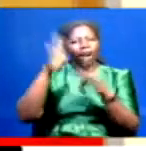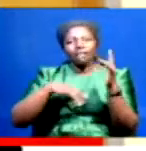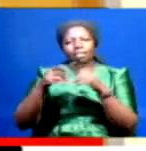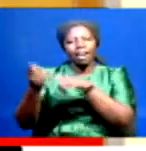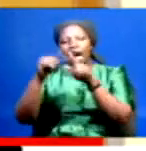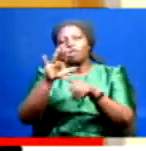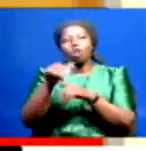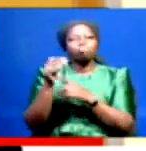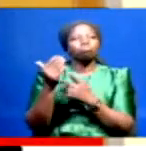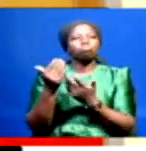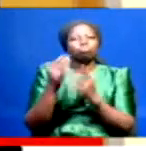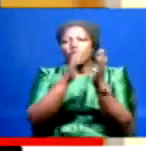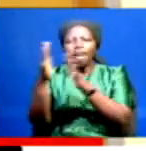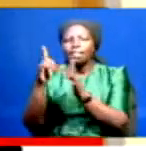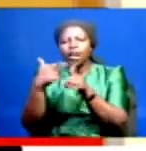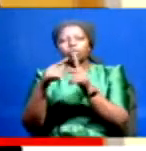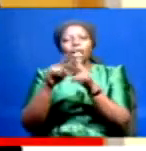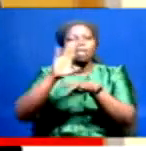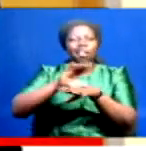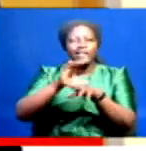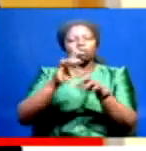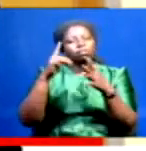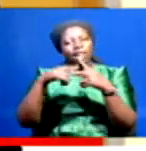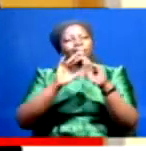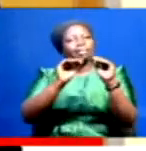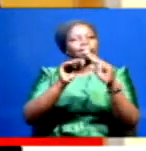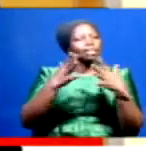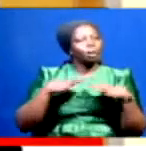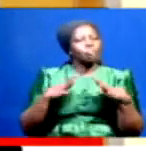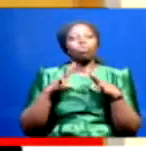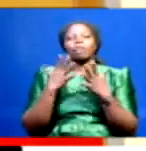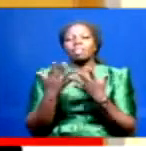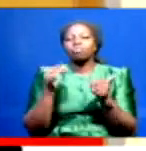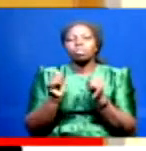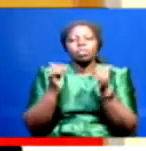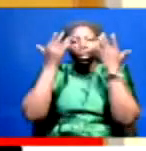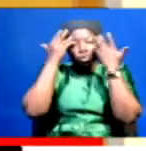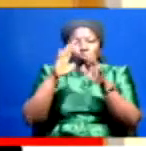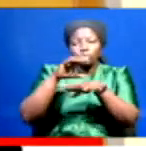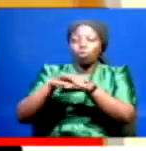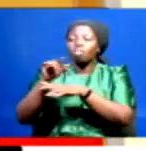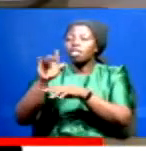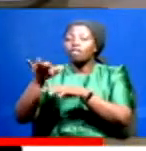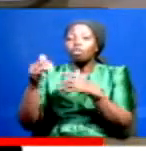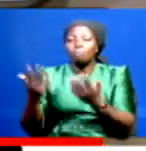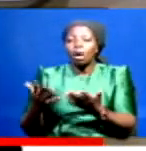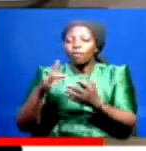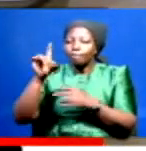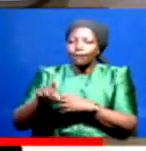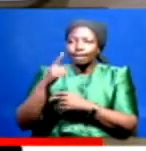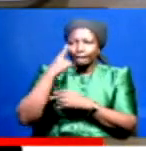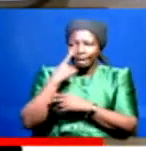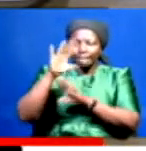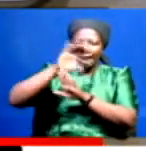start a church. And you start indoctrinating people on things which we don't know where you got them from. So let's first see which is the curriculum of the school